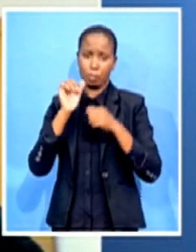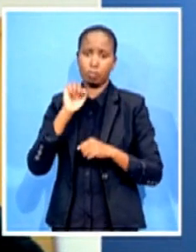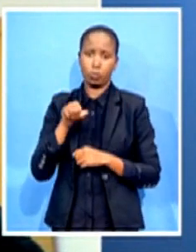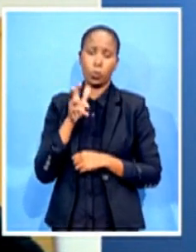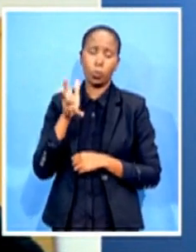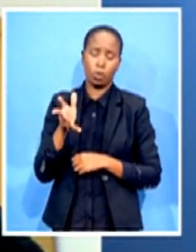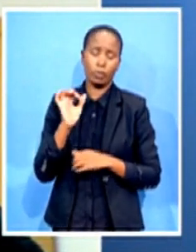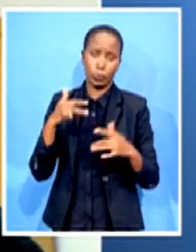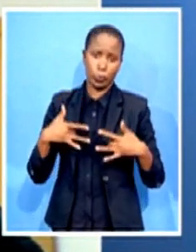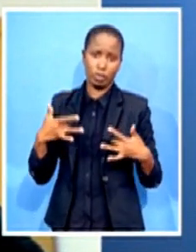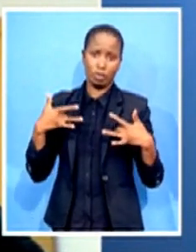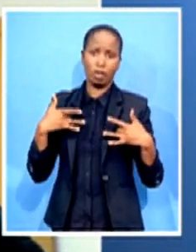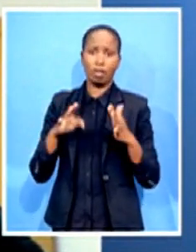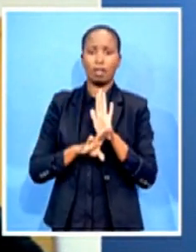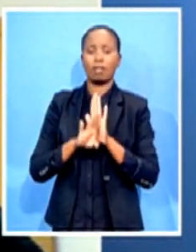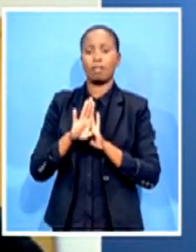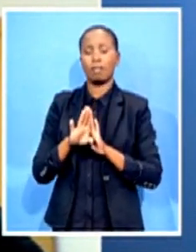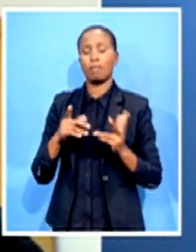because it's an increase from